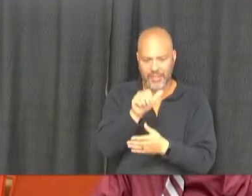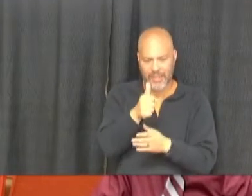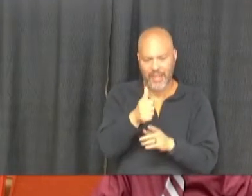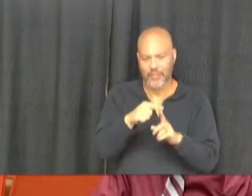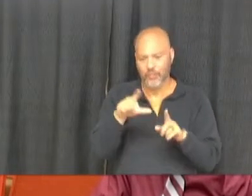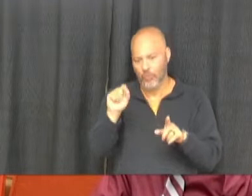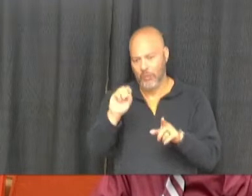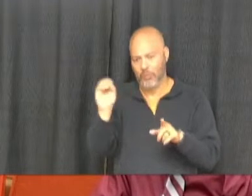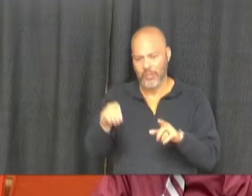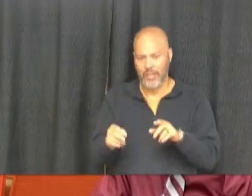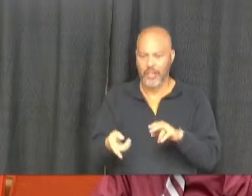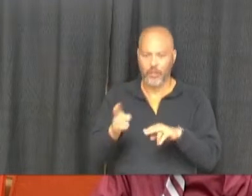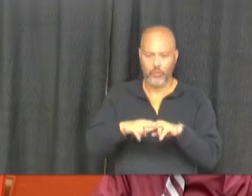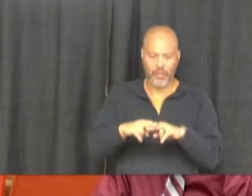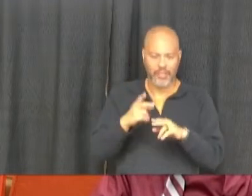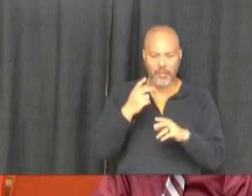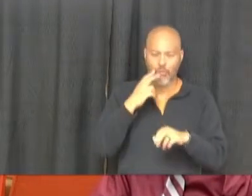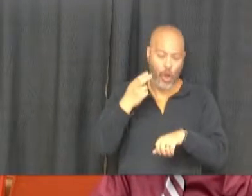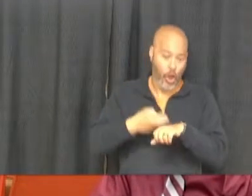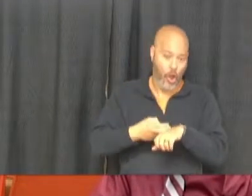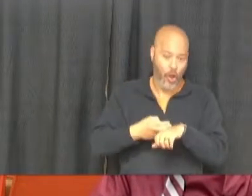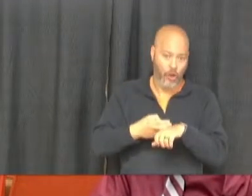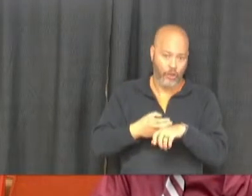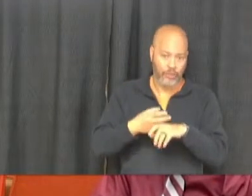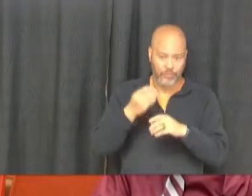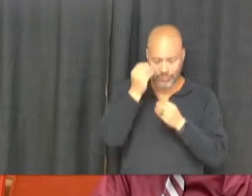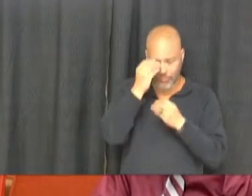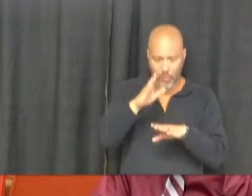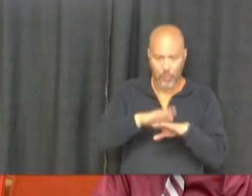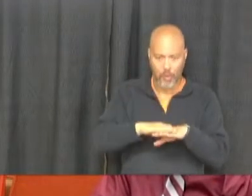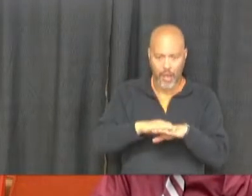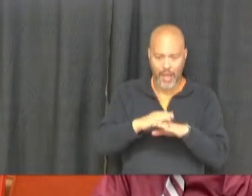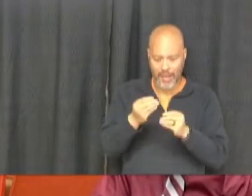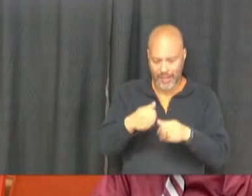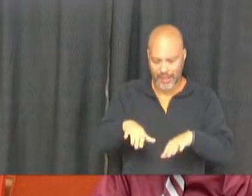there. Really hard to tell on a land by land